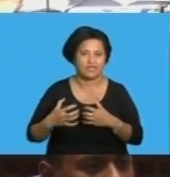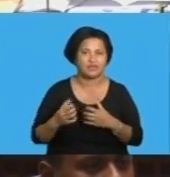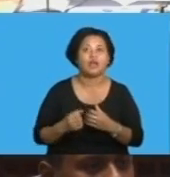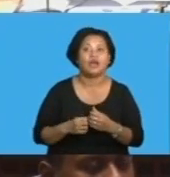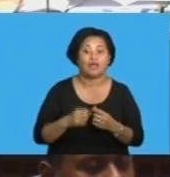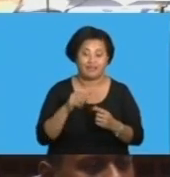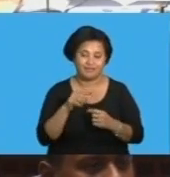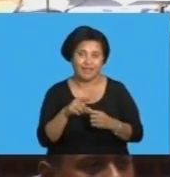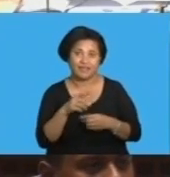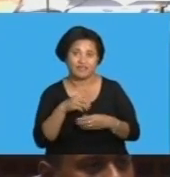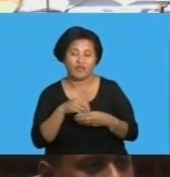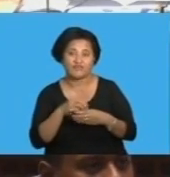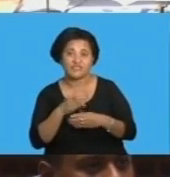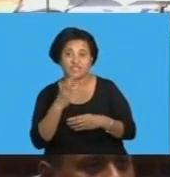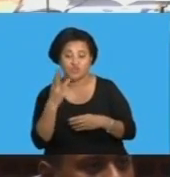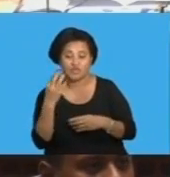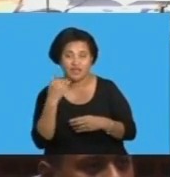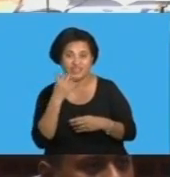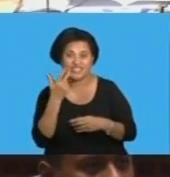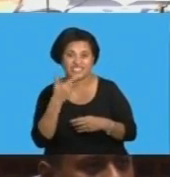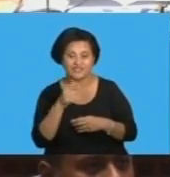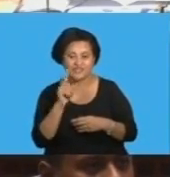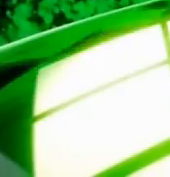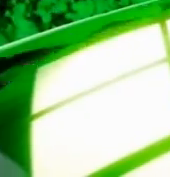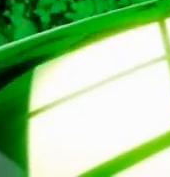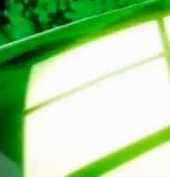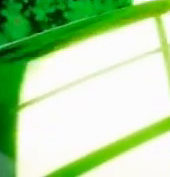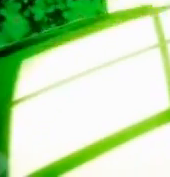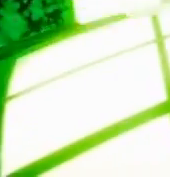involved 371 kilometers of web.